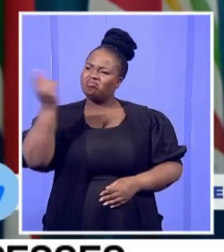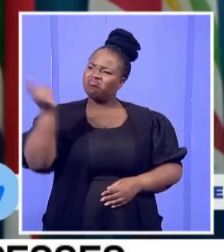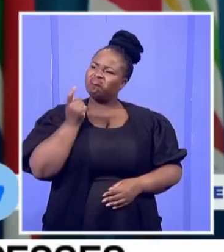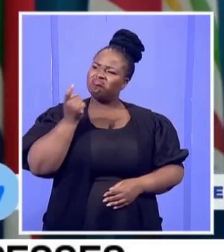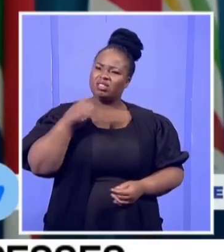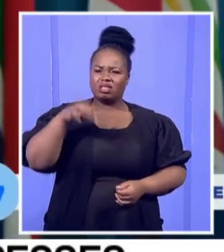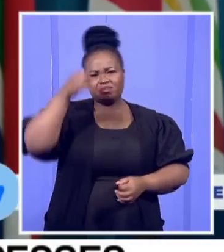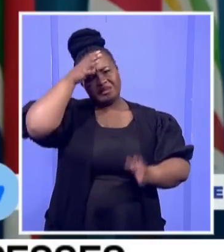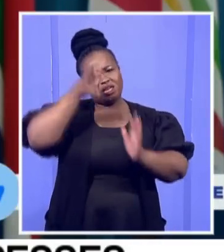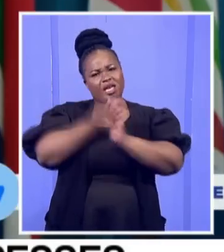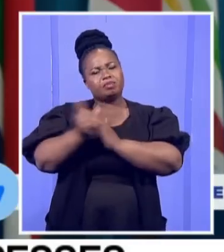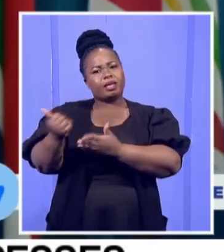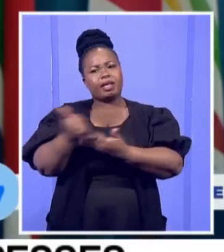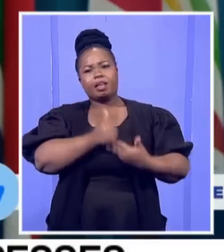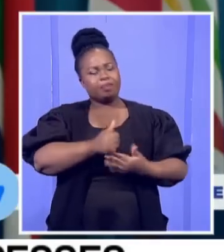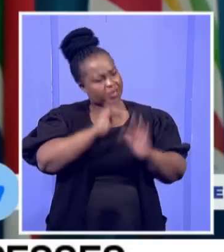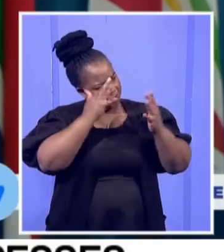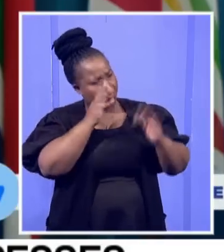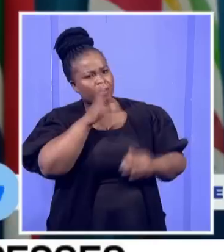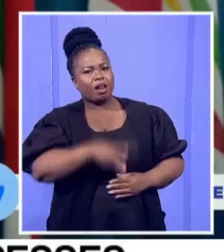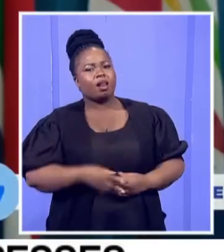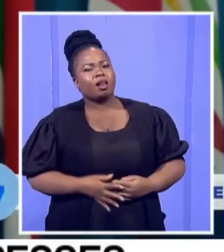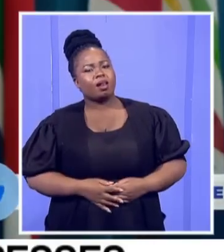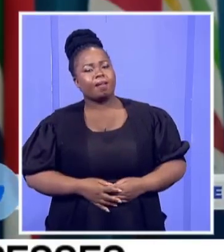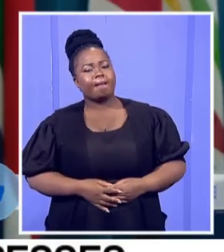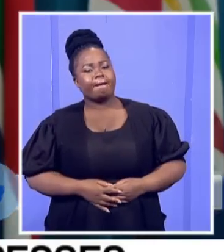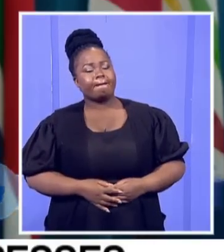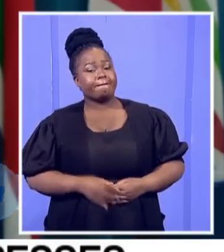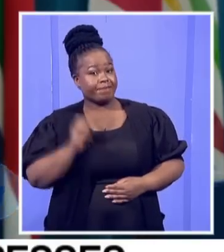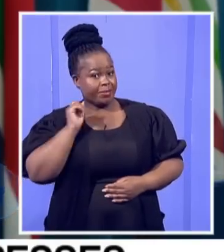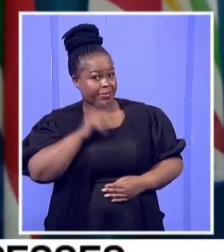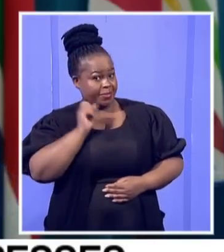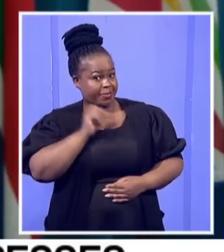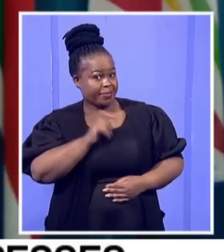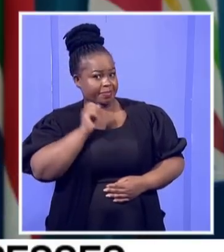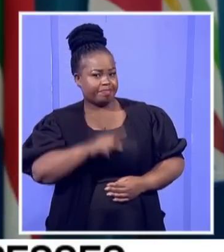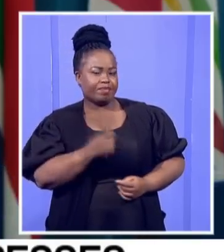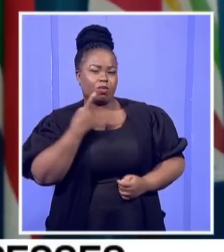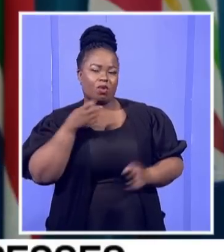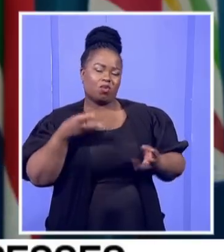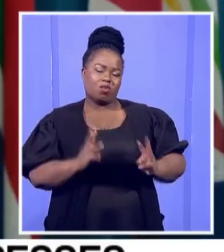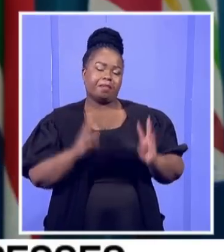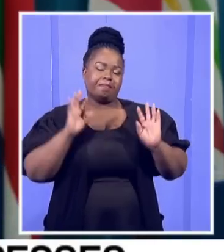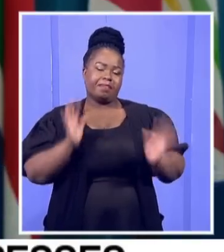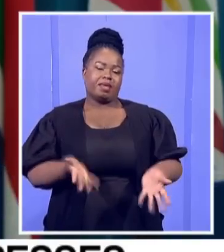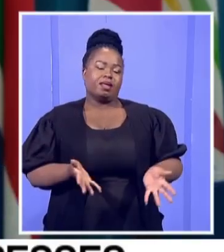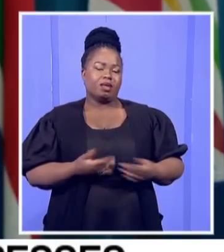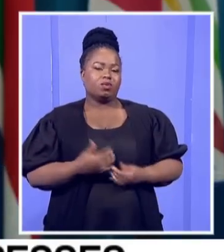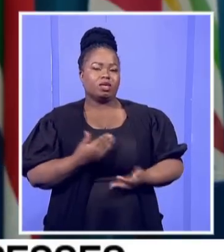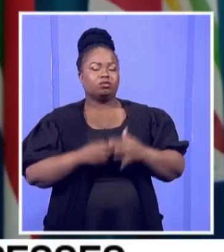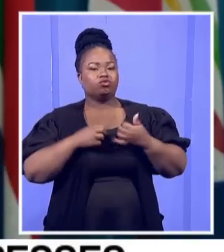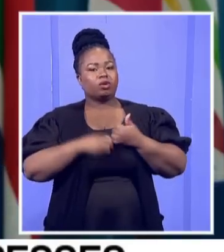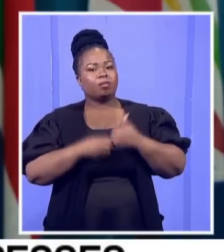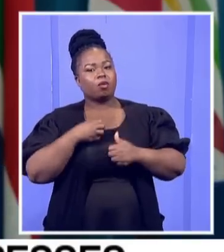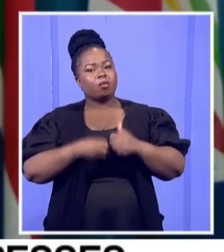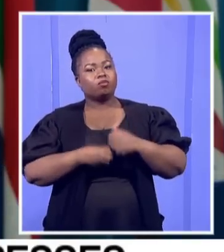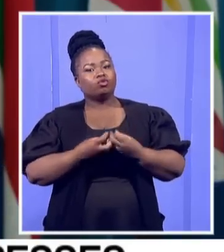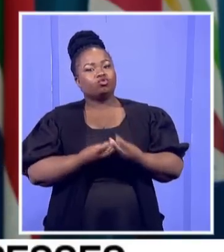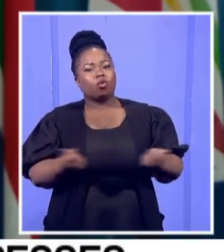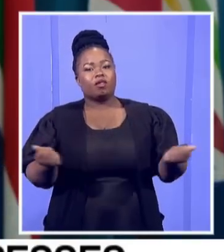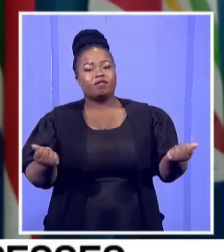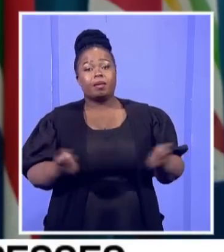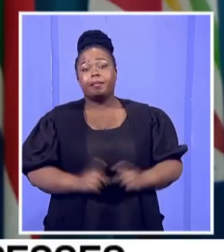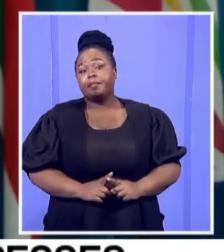In fact, they will applaud it. And that is the only way out of this crisis.